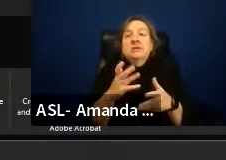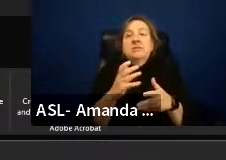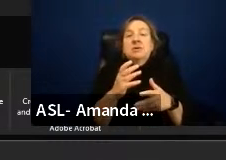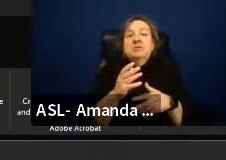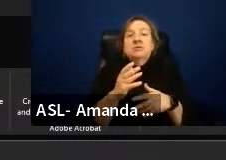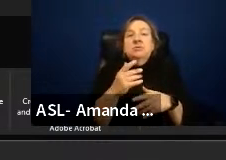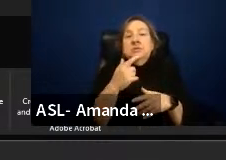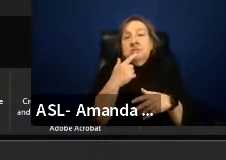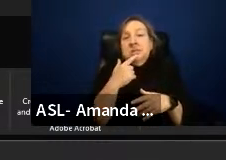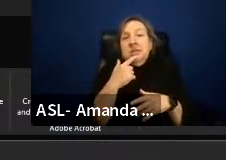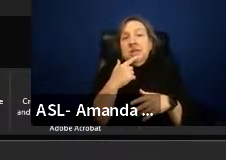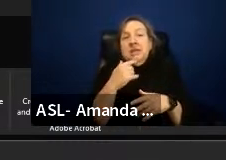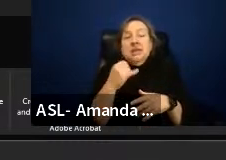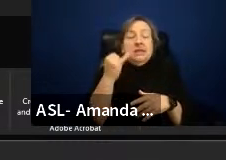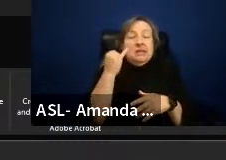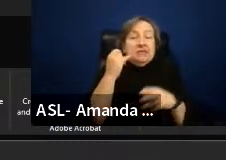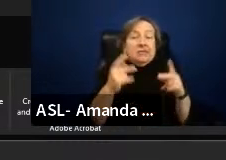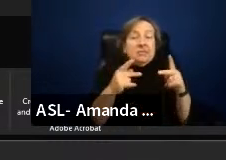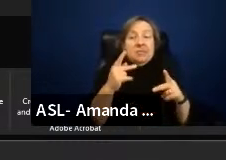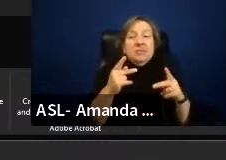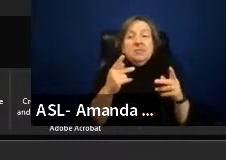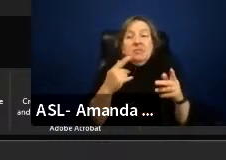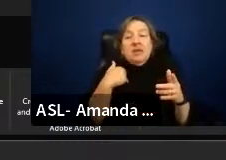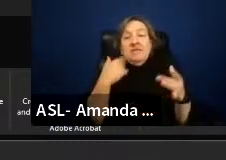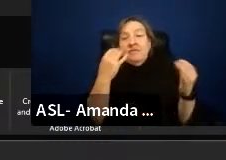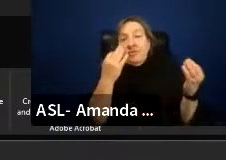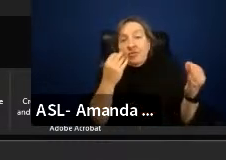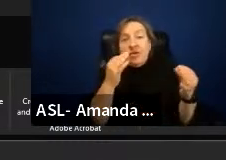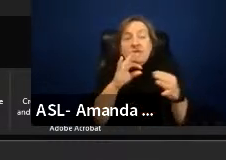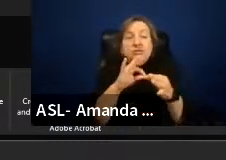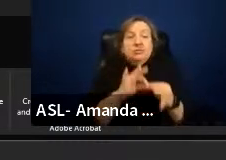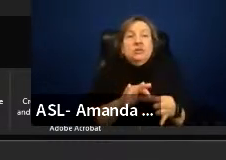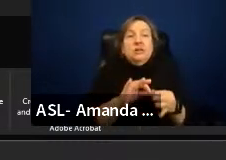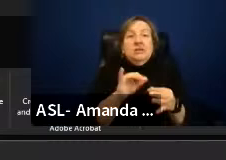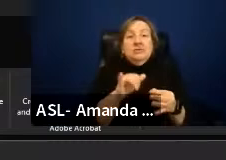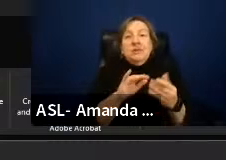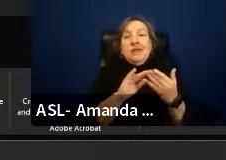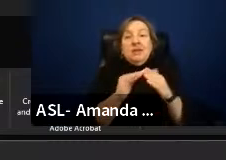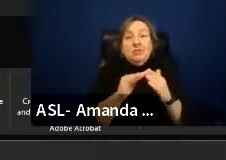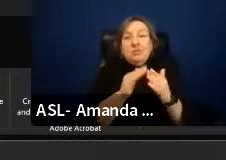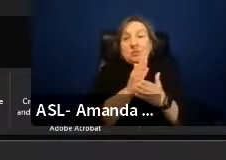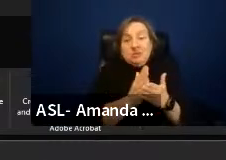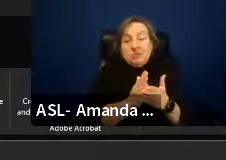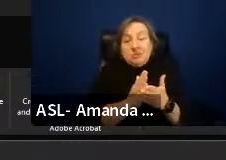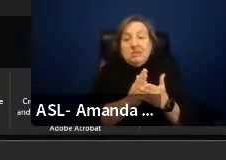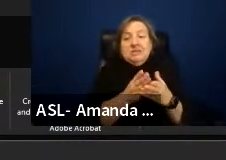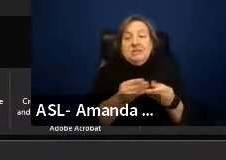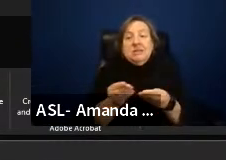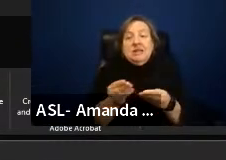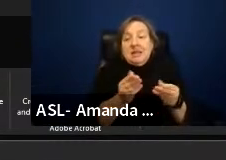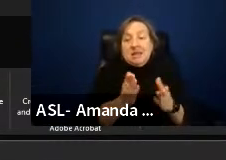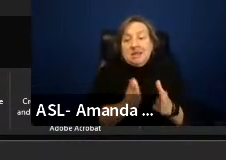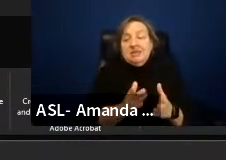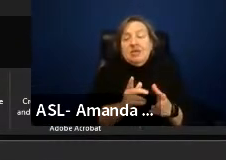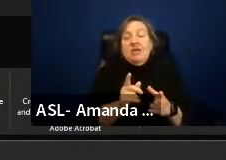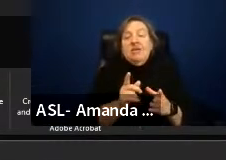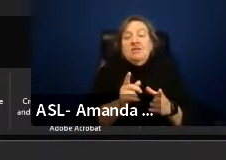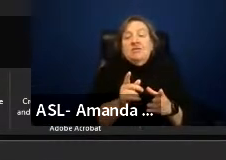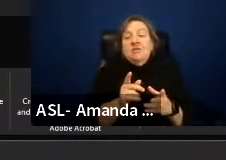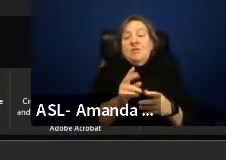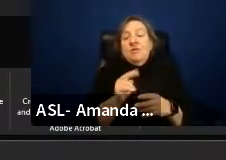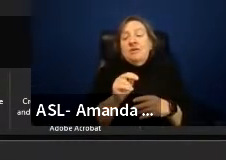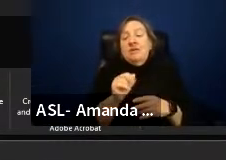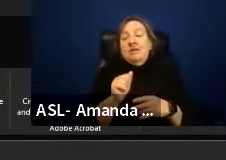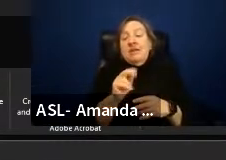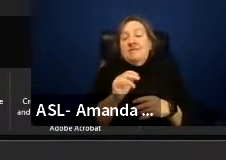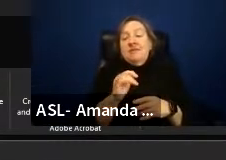that if folks have thoughts related to that community piece and that liaison or navigator